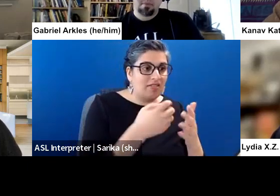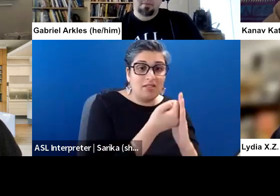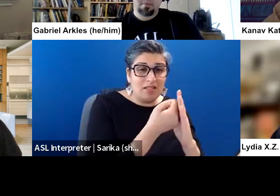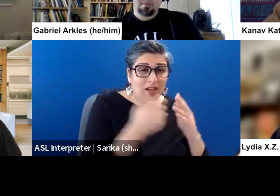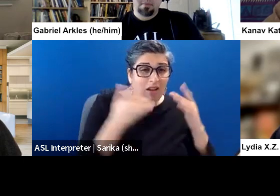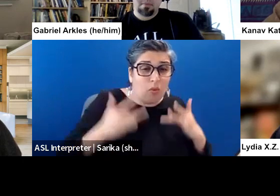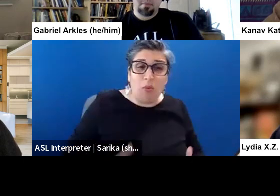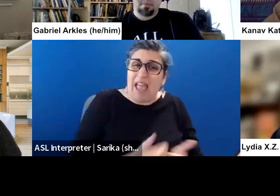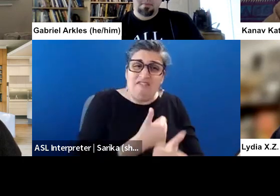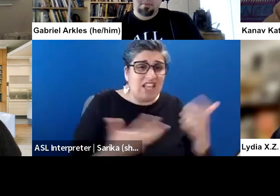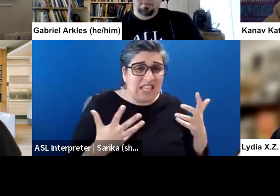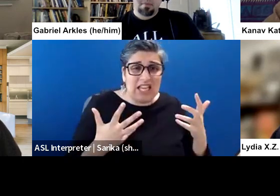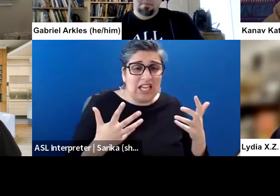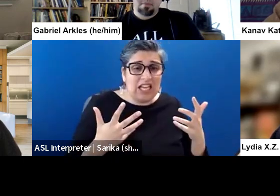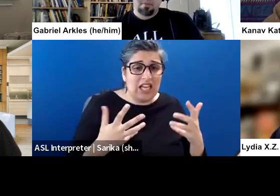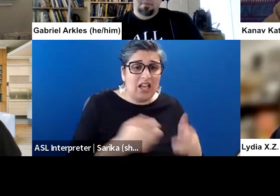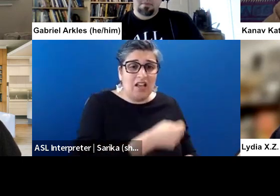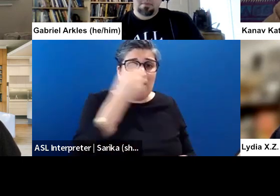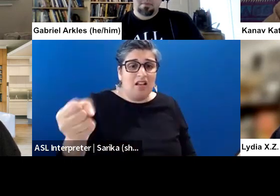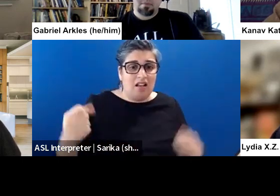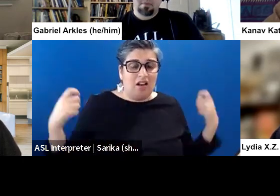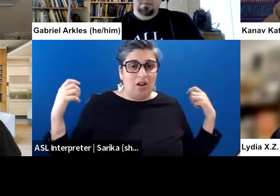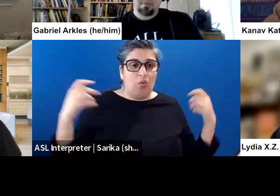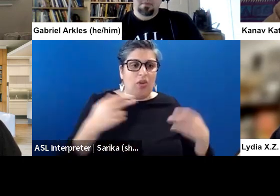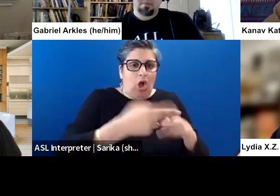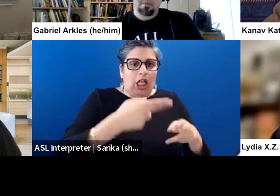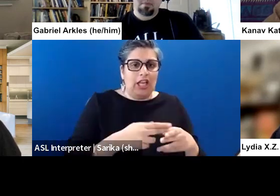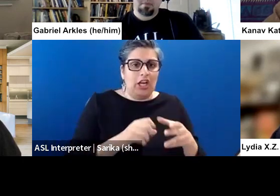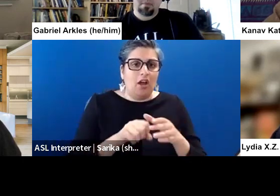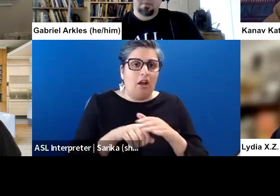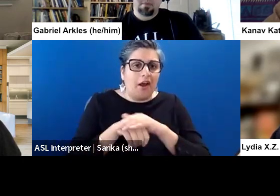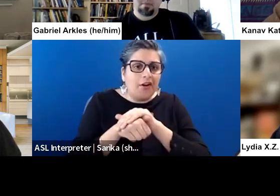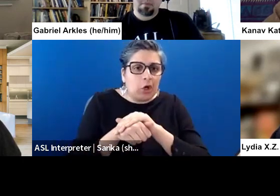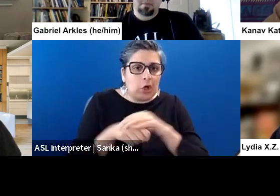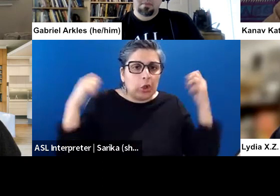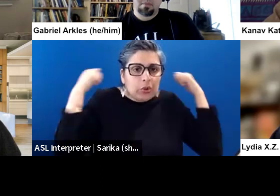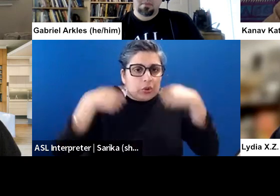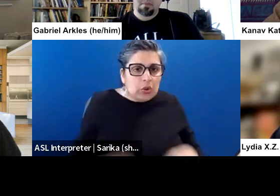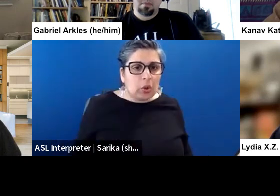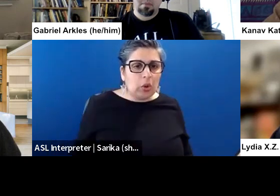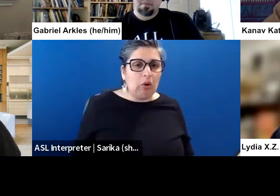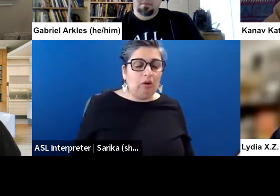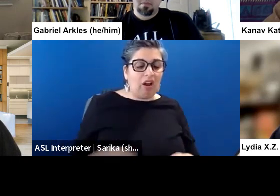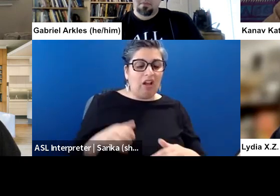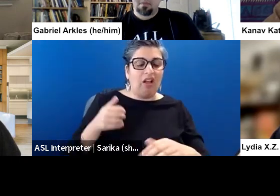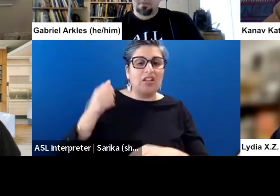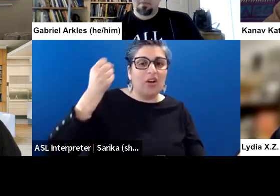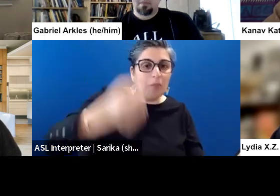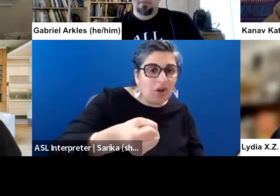your underwear. You're put in a big gown that we call a turtle suit. And you're put inside of a room that has bright lights 24 hours and you're